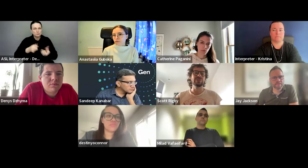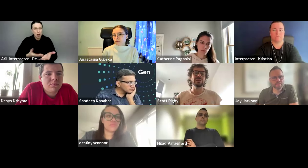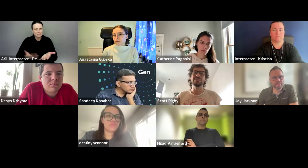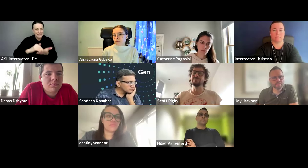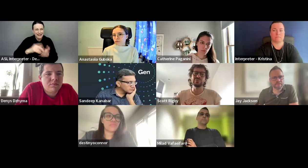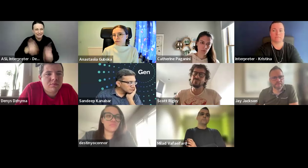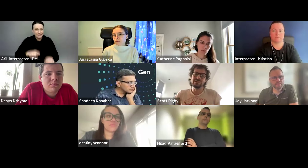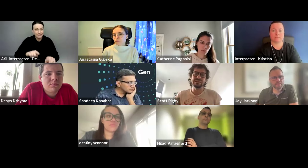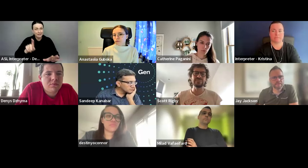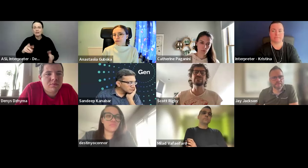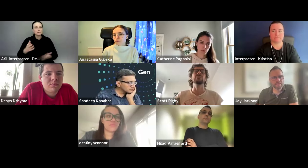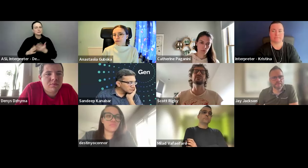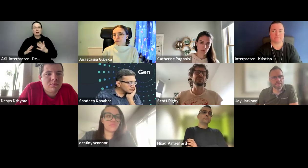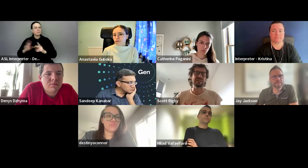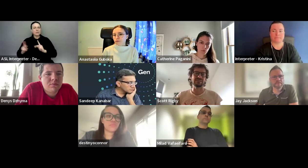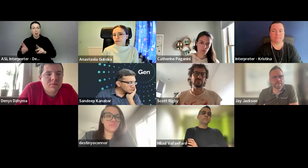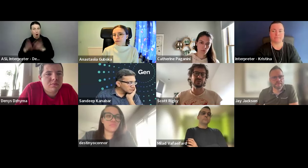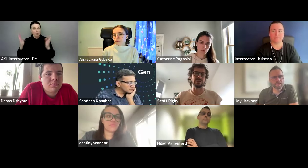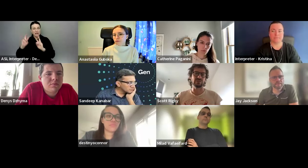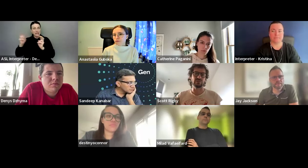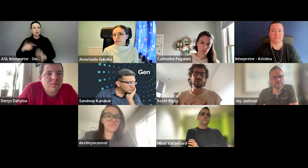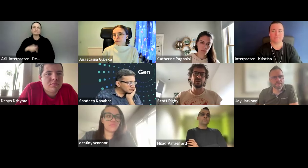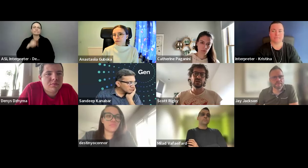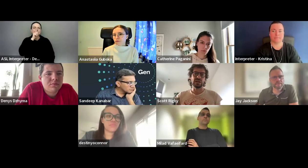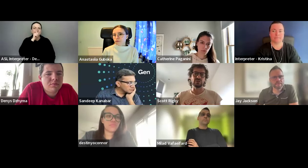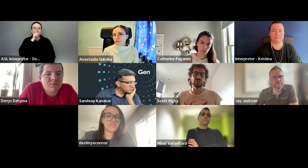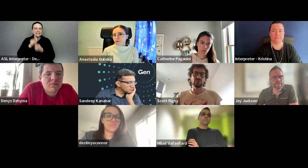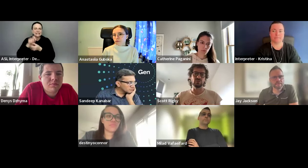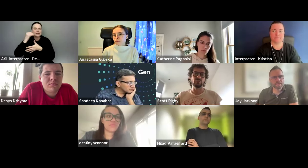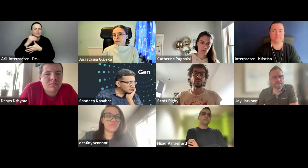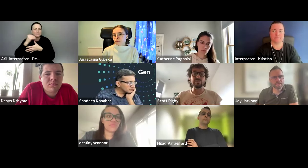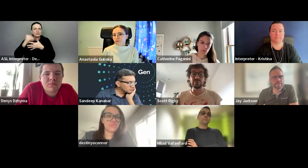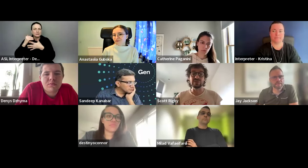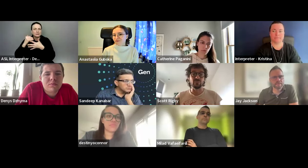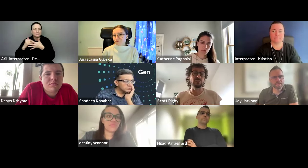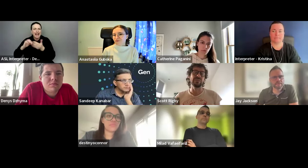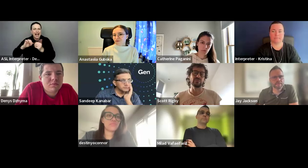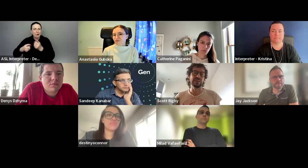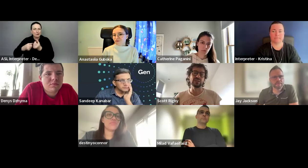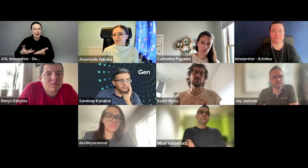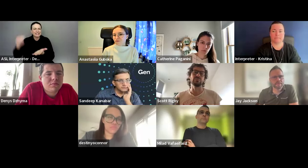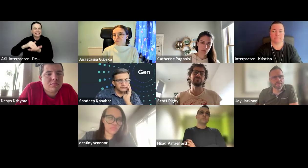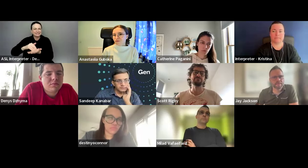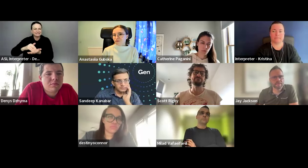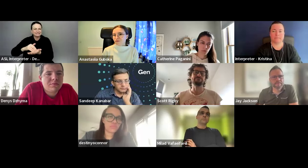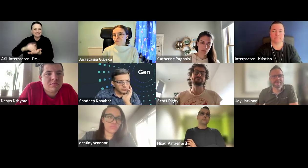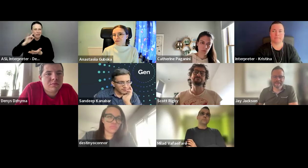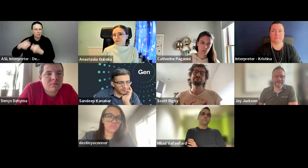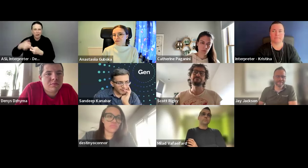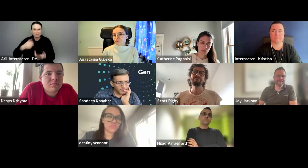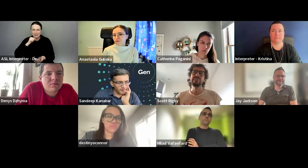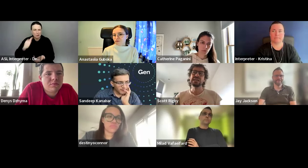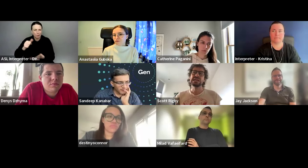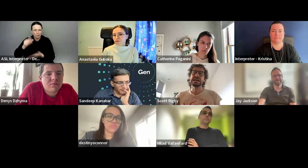open an issue and most of the time they don't give exact steps on how to reproduce the problem that they're running into.